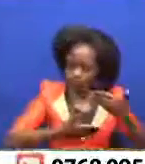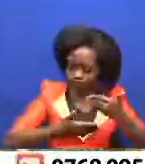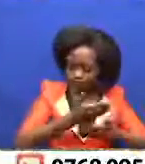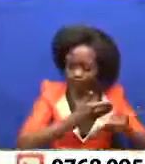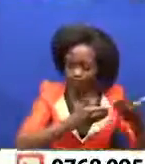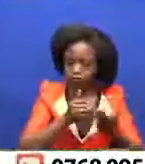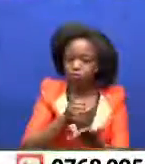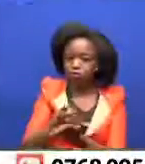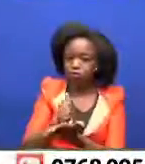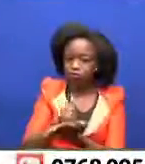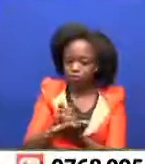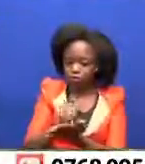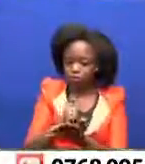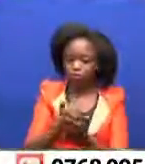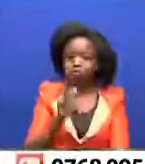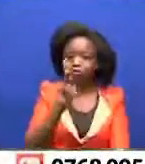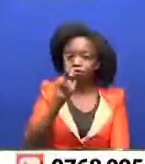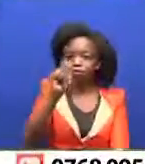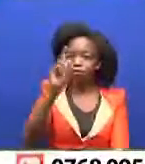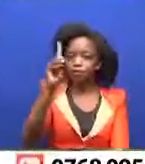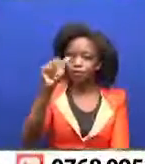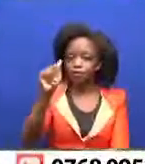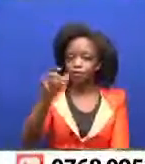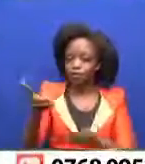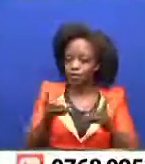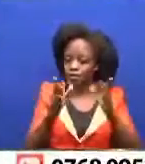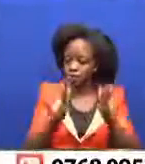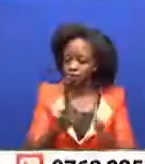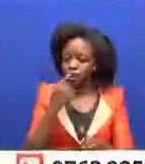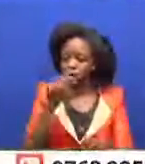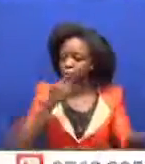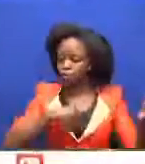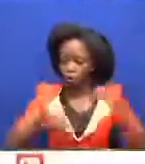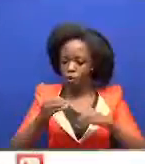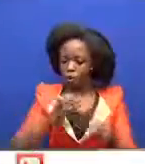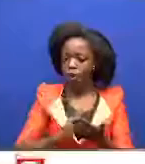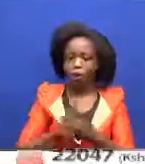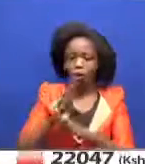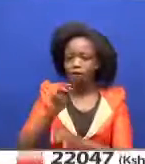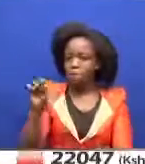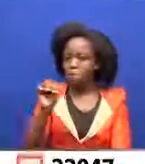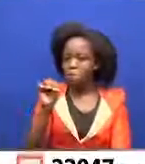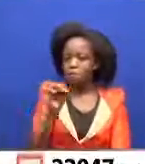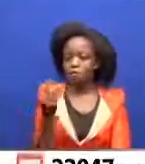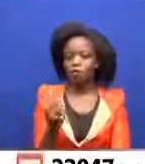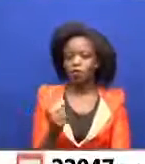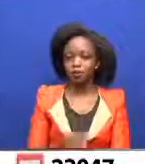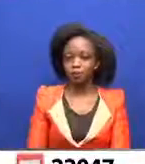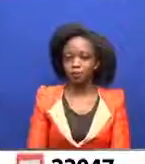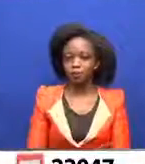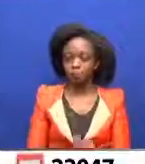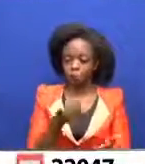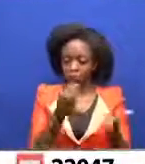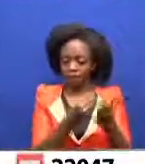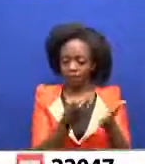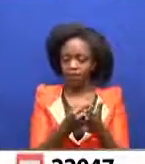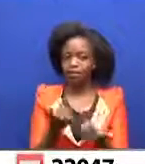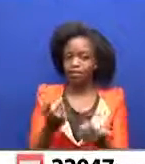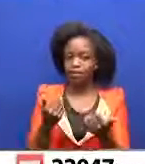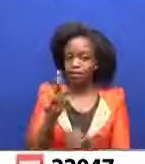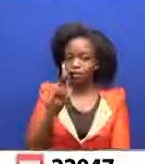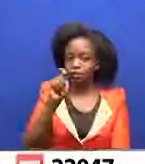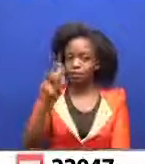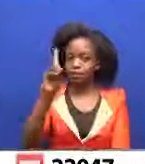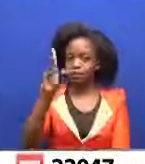audit KTDA directors, who they say have swindled millions of shillings from farmers. Fedha ambazo KTDA imekuwa inawapora